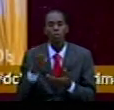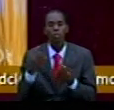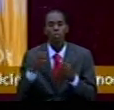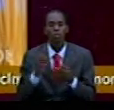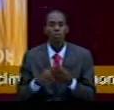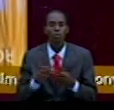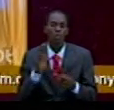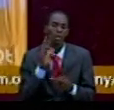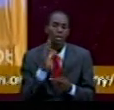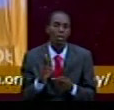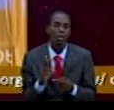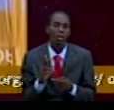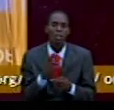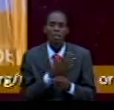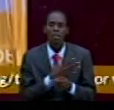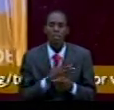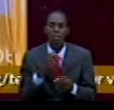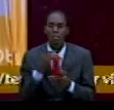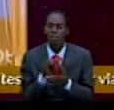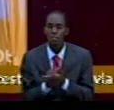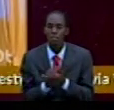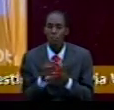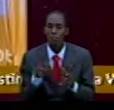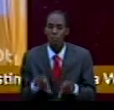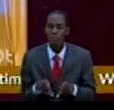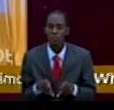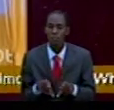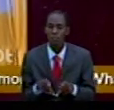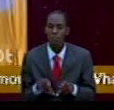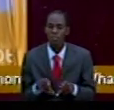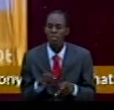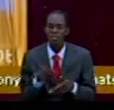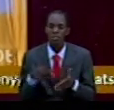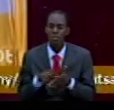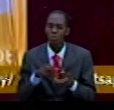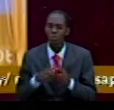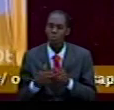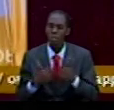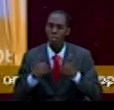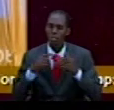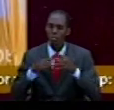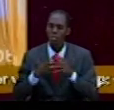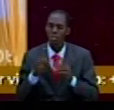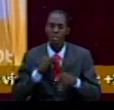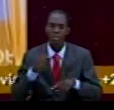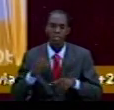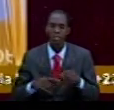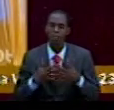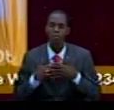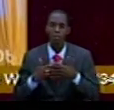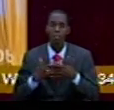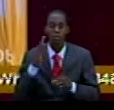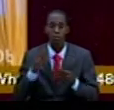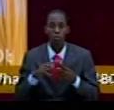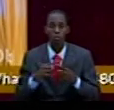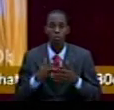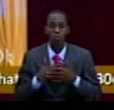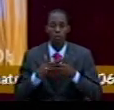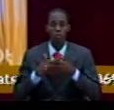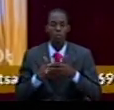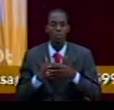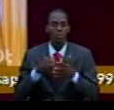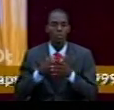experience, I told the person, this thing has started. I cannot breathe well. If I want to breathe, it gets to a stage, it will hang. I cannot breathe